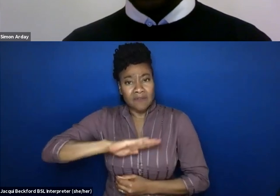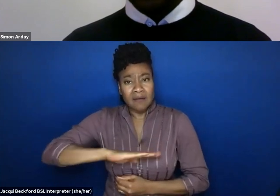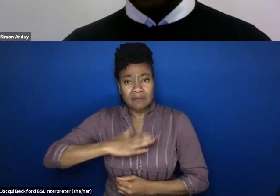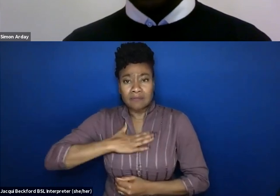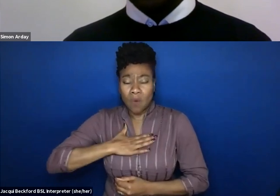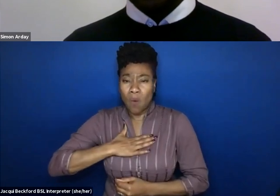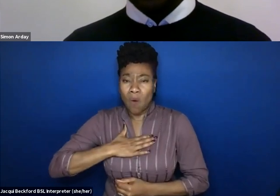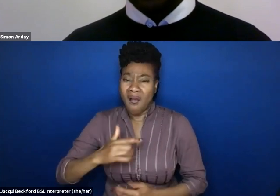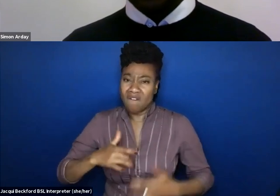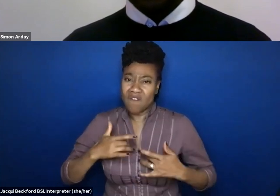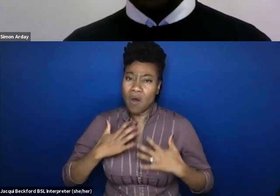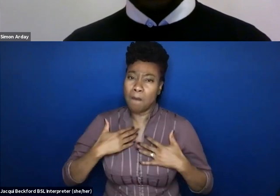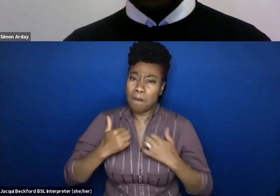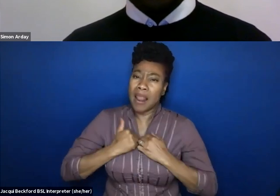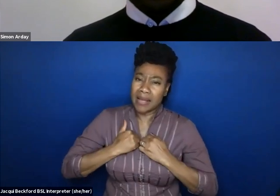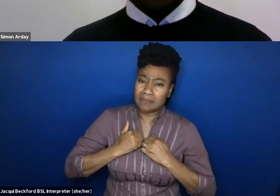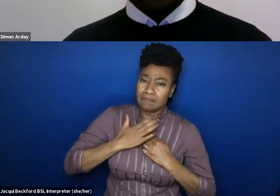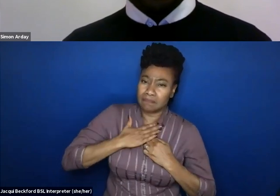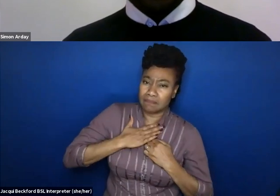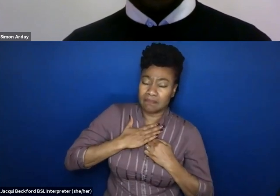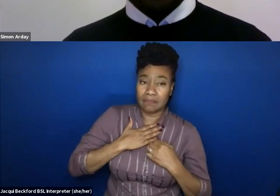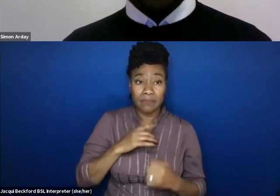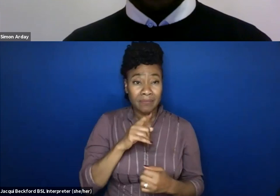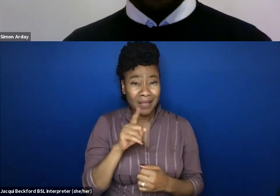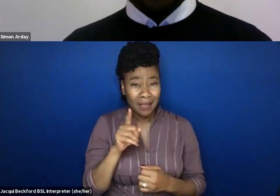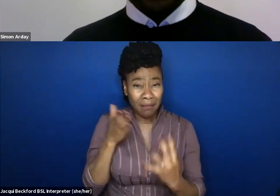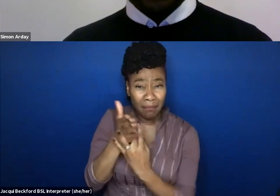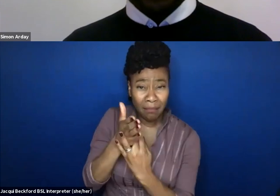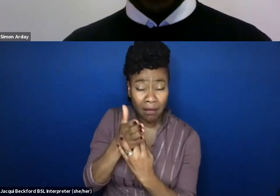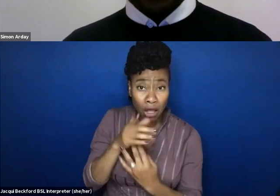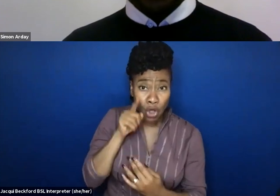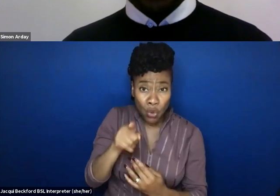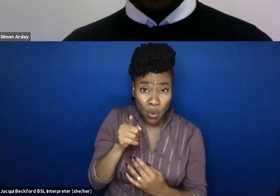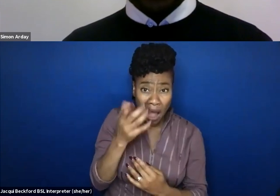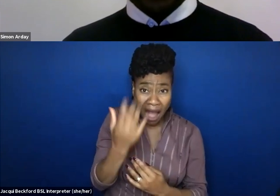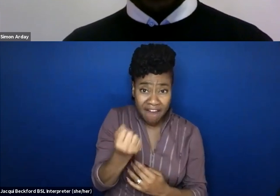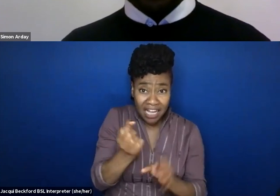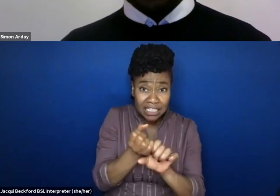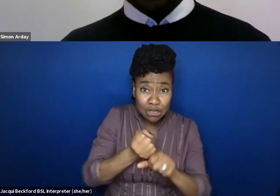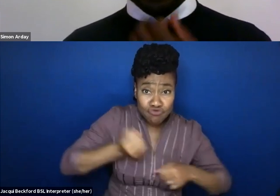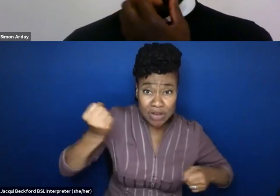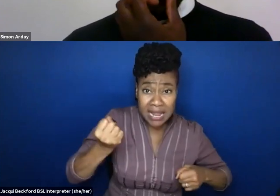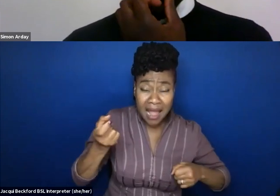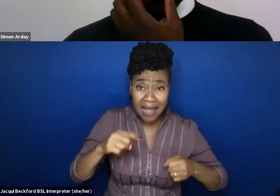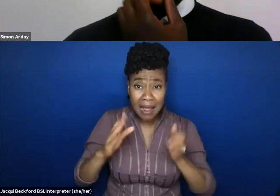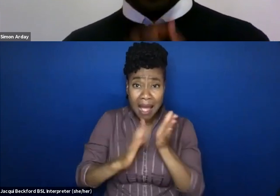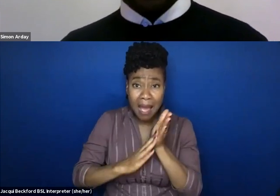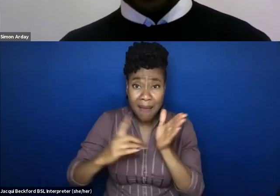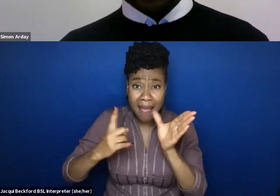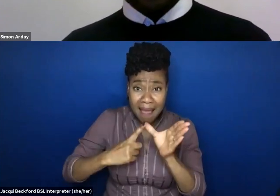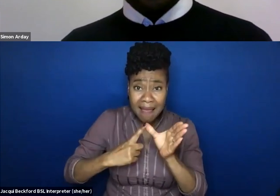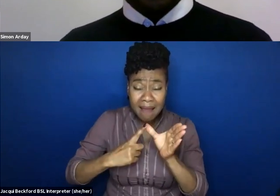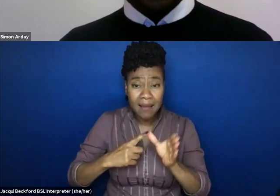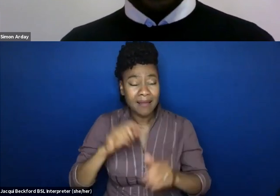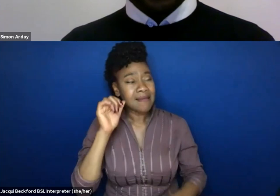journey. Mm. Just drop in there. You've got a degree and a master's. Yeah, I have a degree and a master's. See,